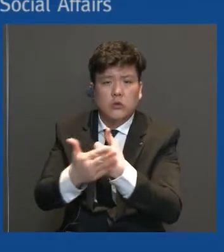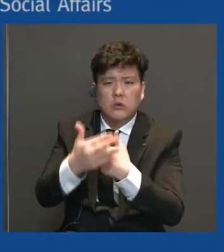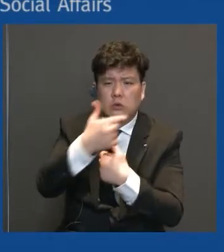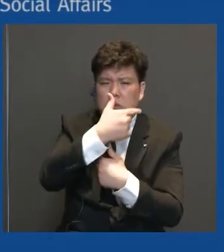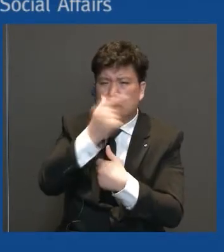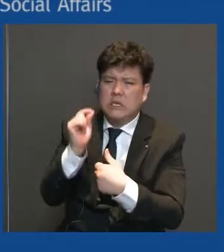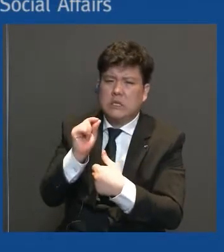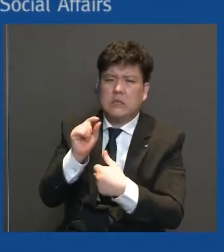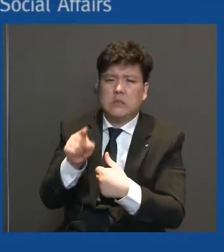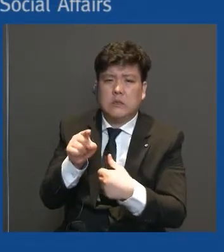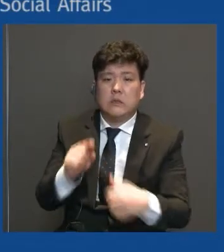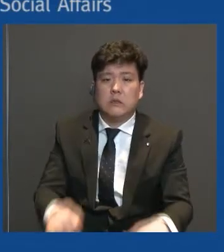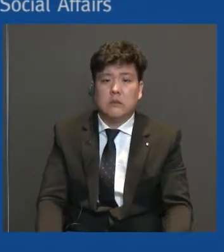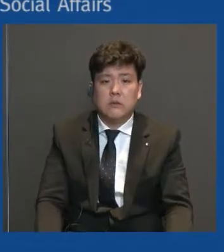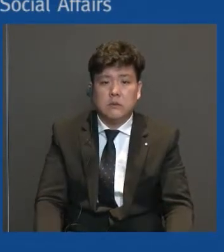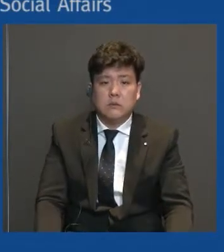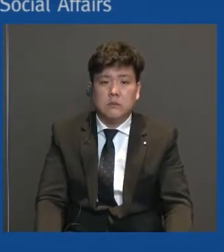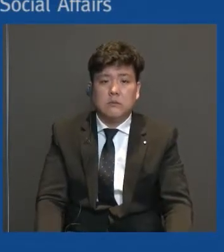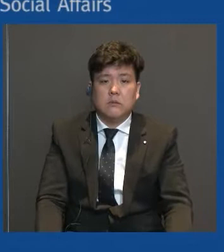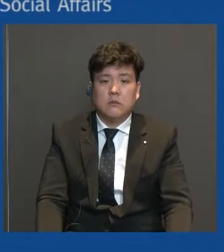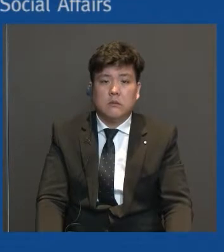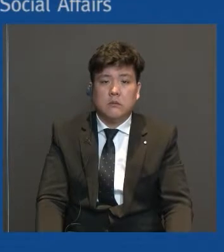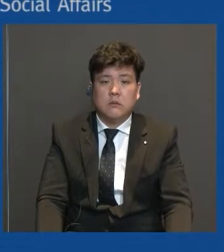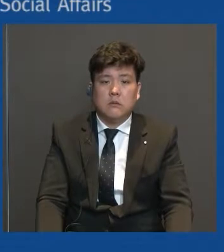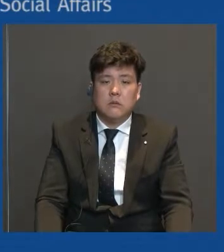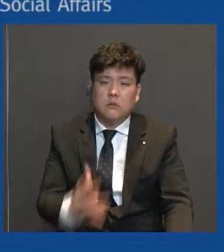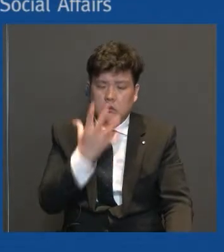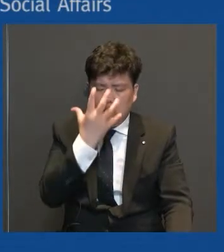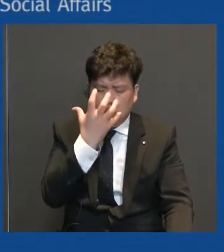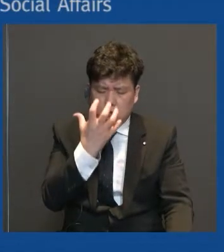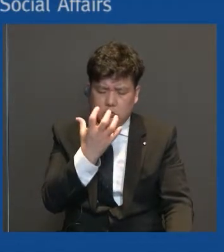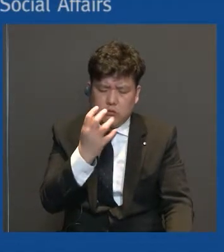symptoms before and during the pandemic.